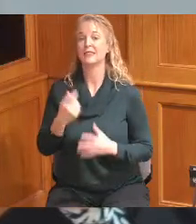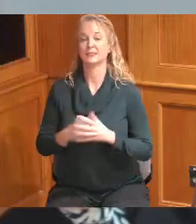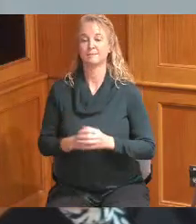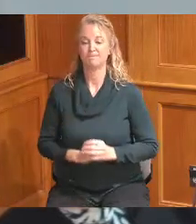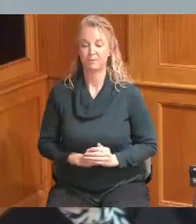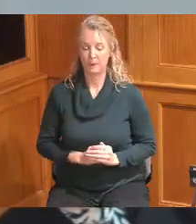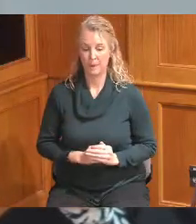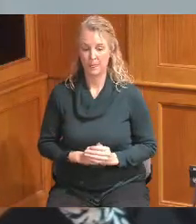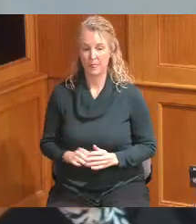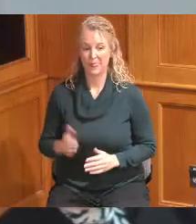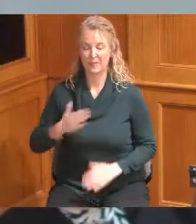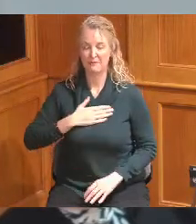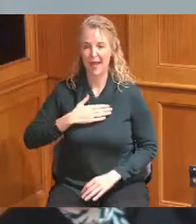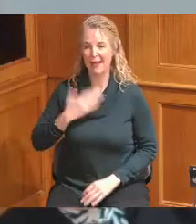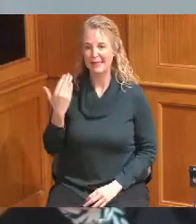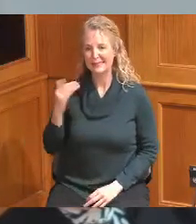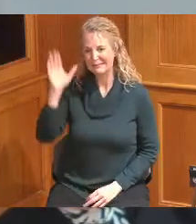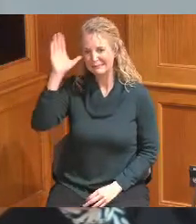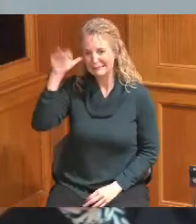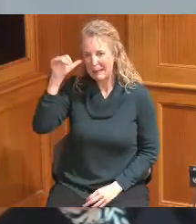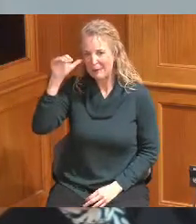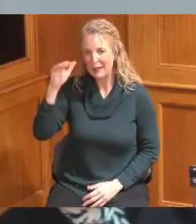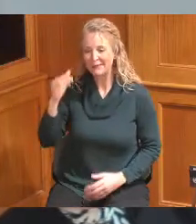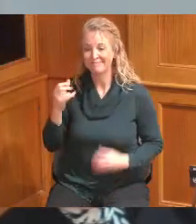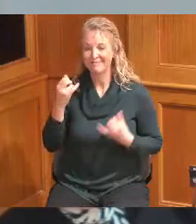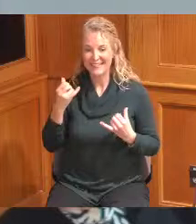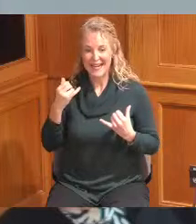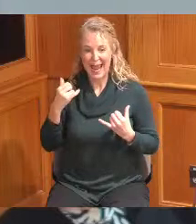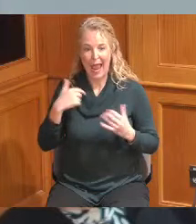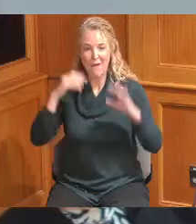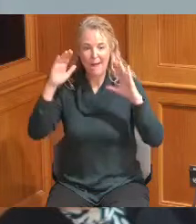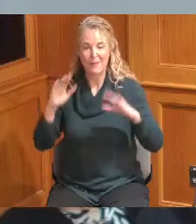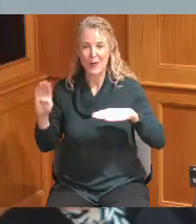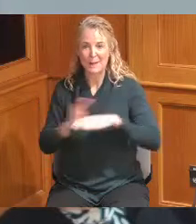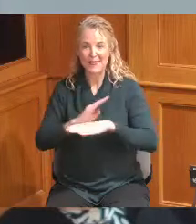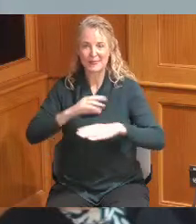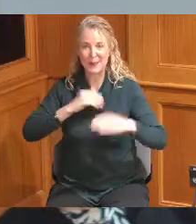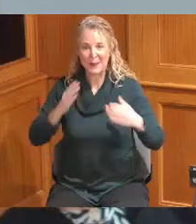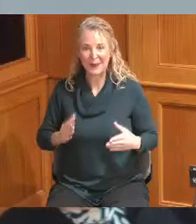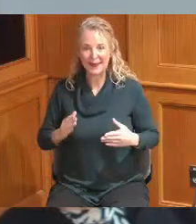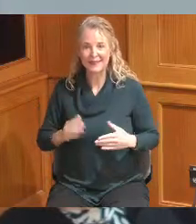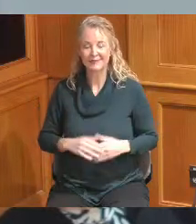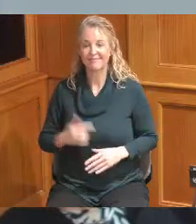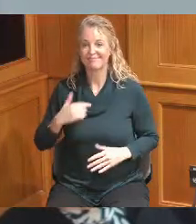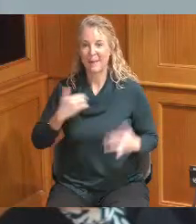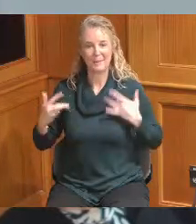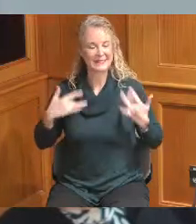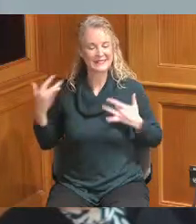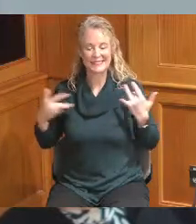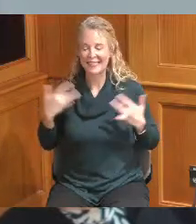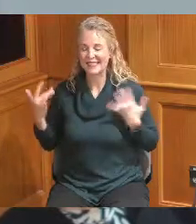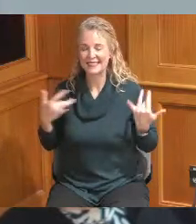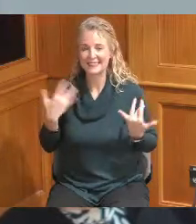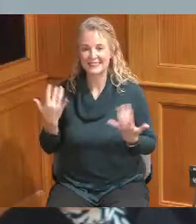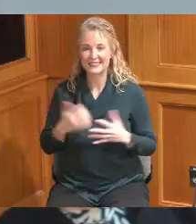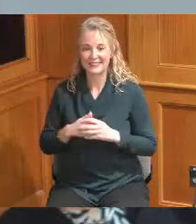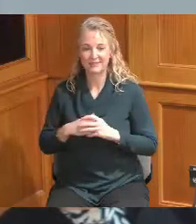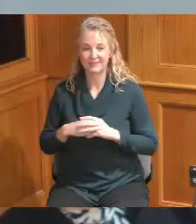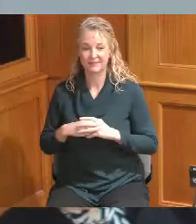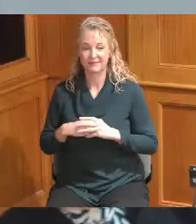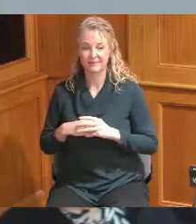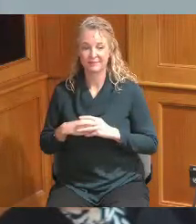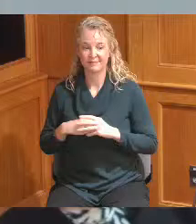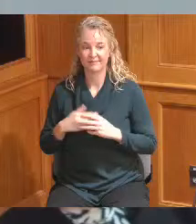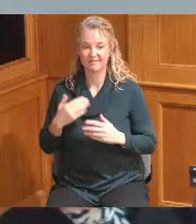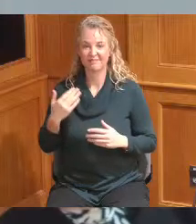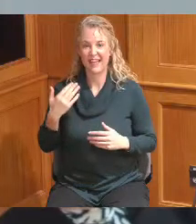same stubbornness and tenacity is what makes me a great entrepreneur. I'm excited to be a kid